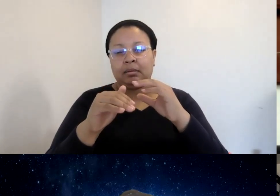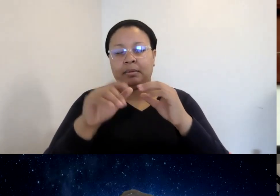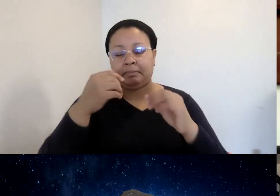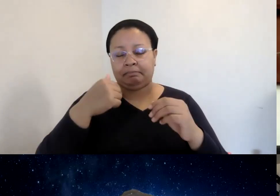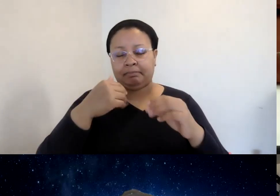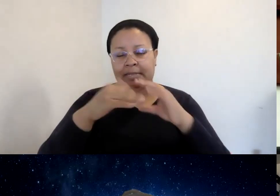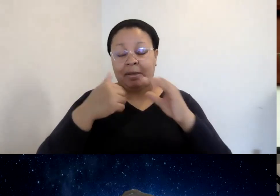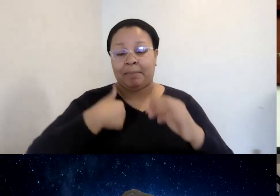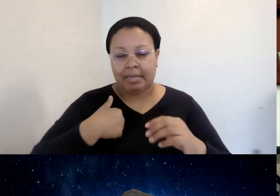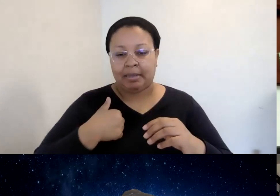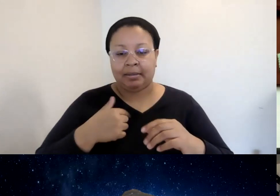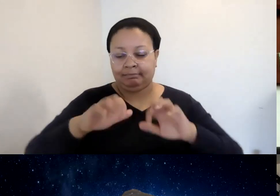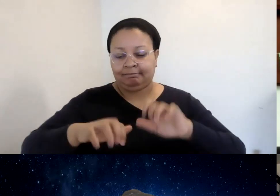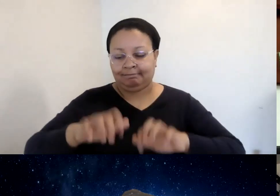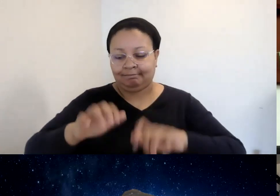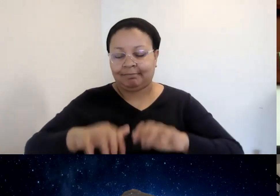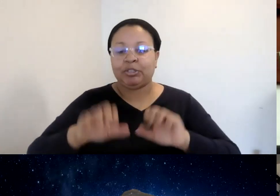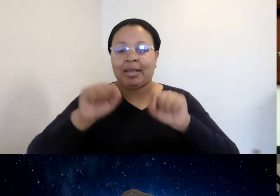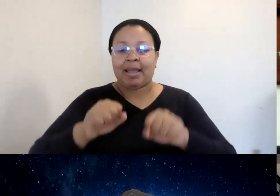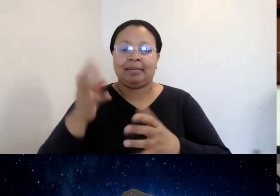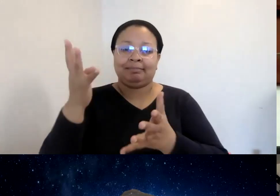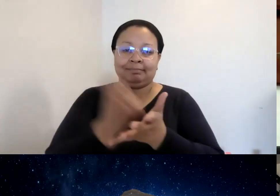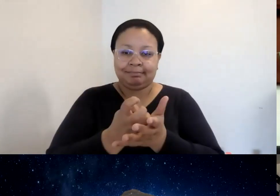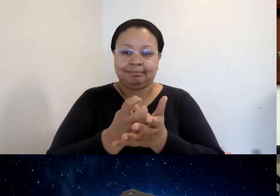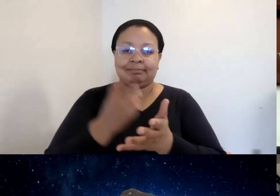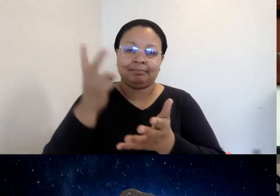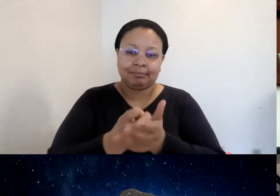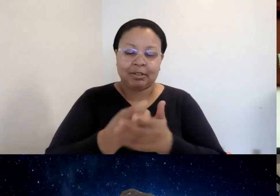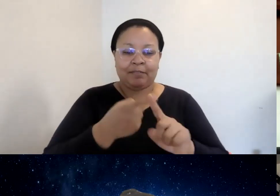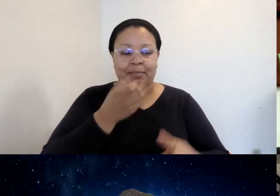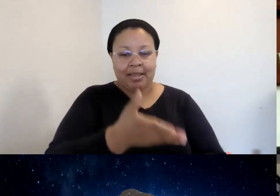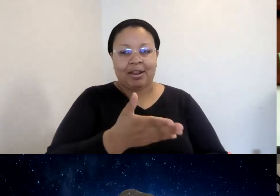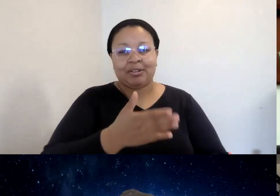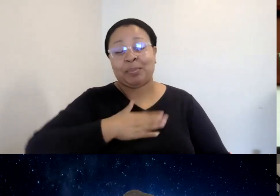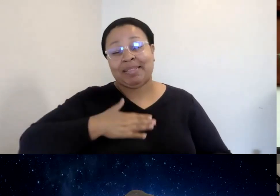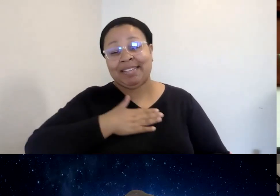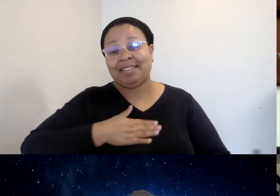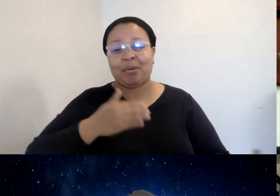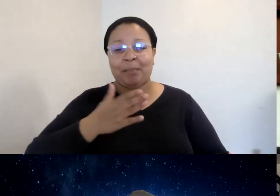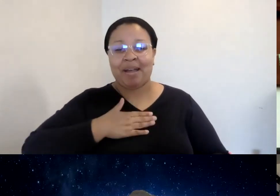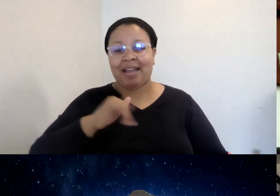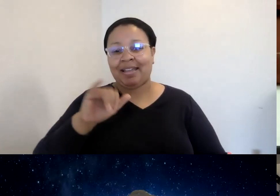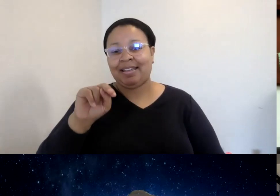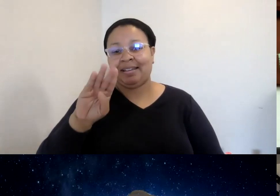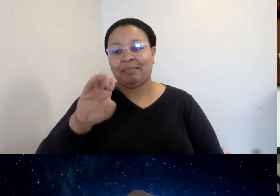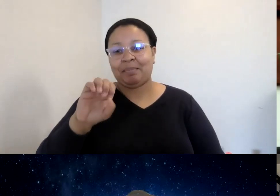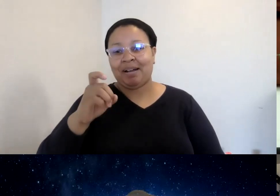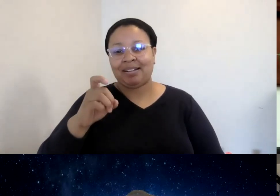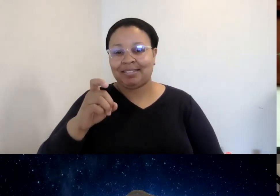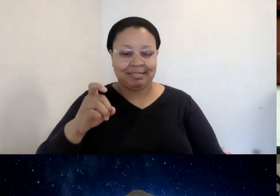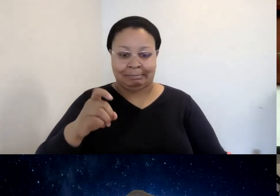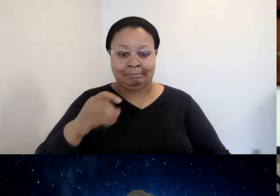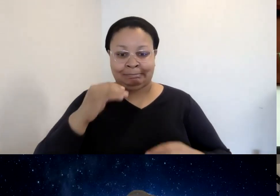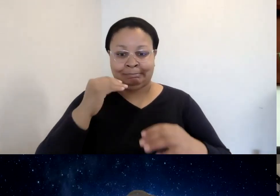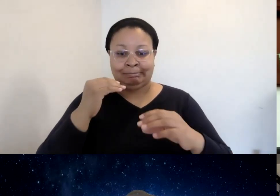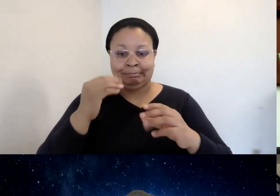me. It's easier if you can download from there, please do so, just so my inbox does not get blown up, but if you cannot,